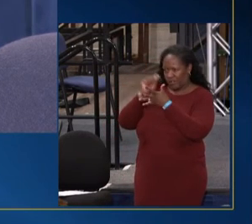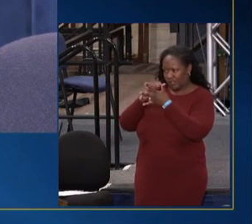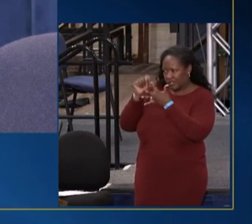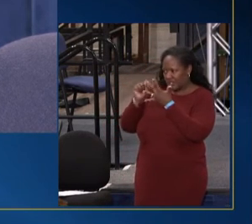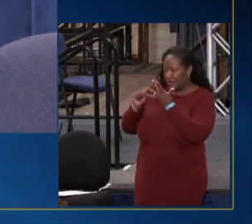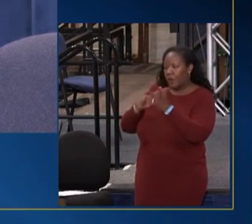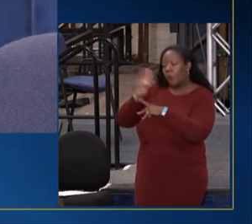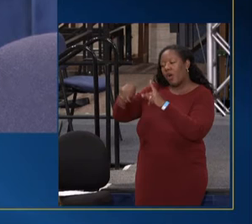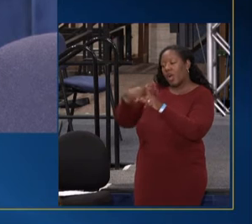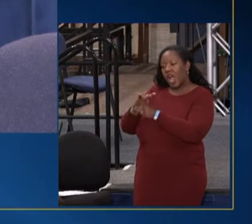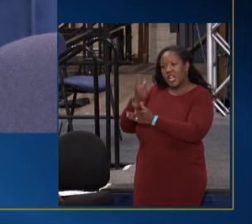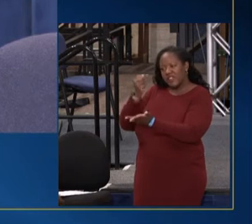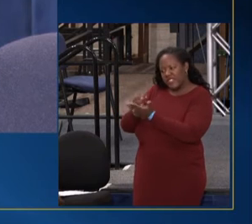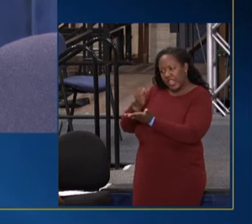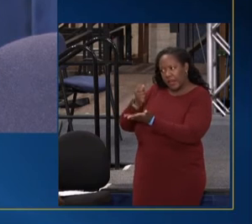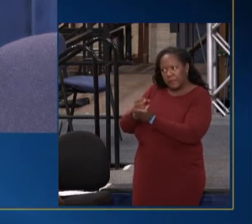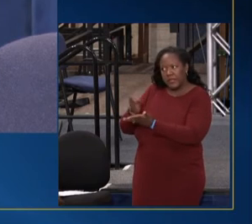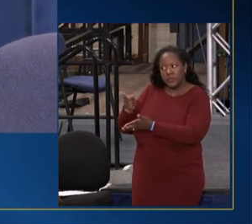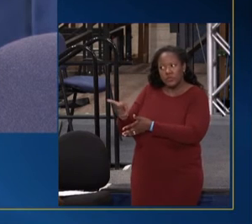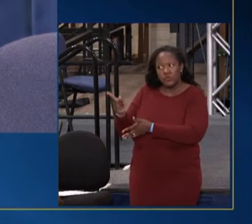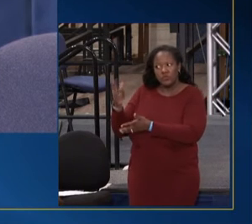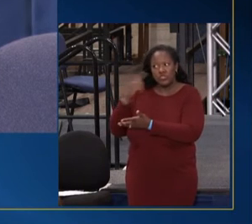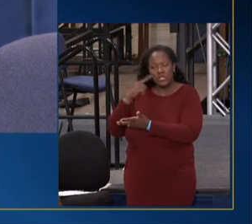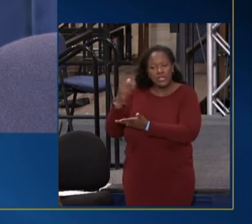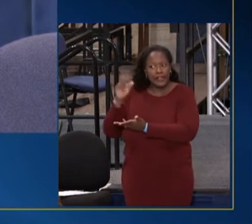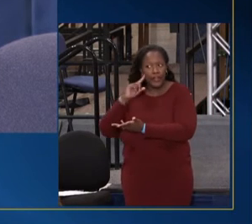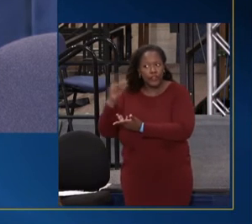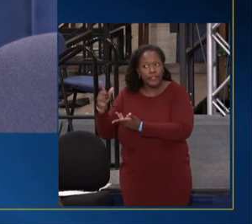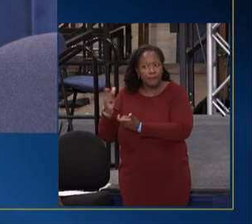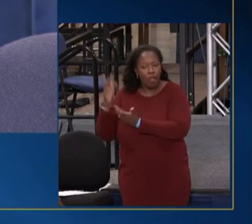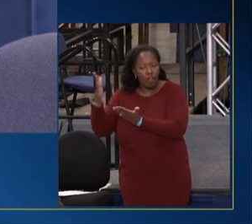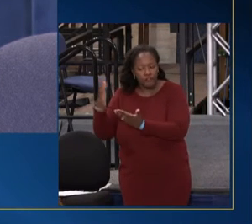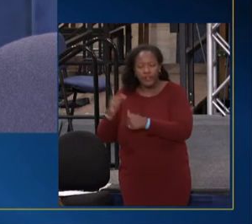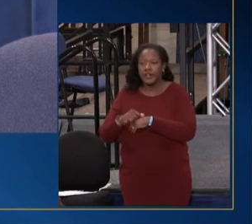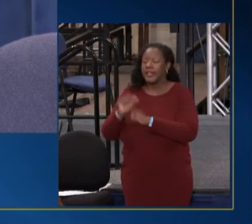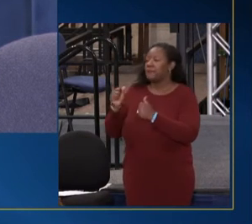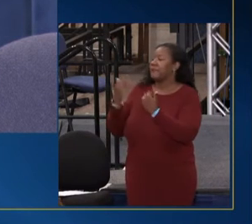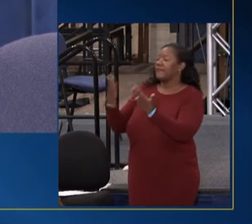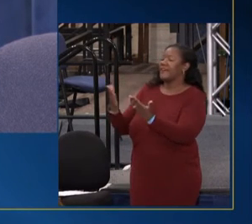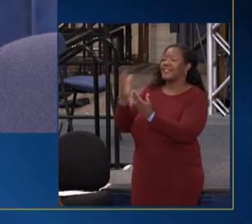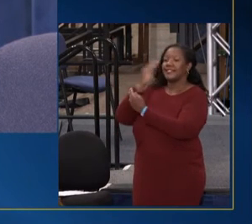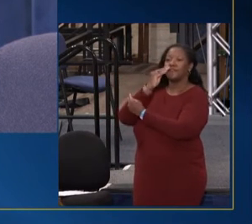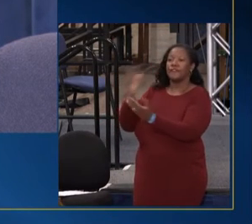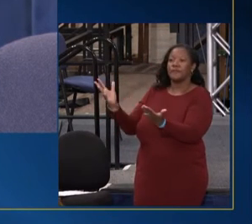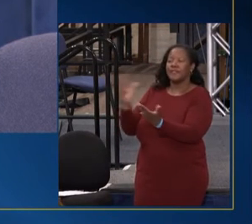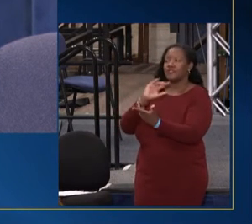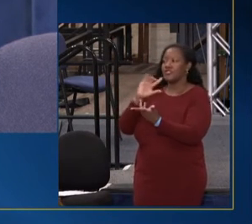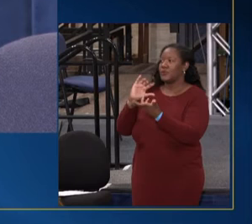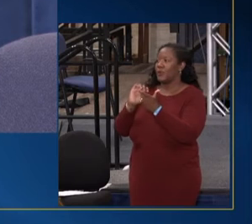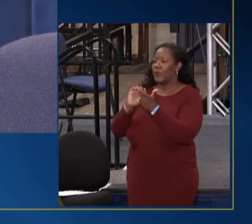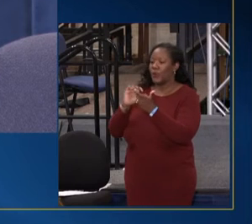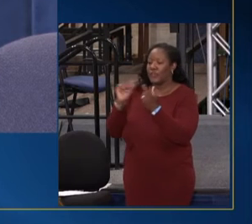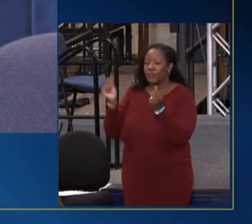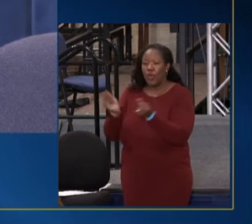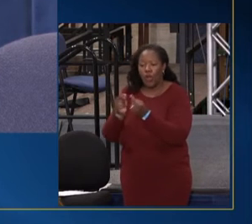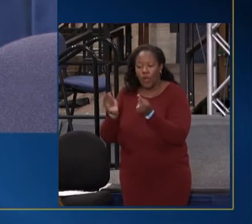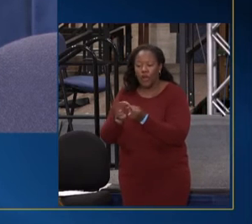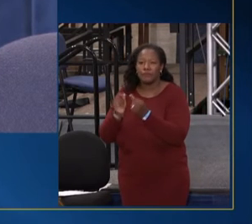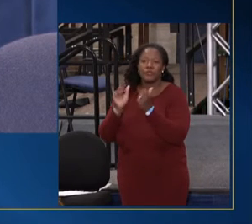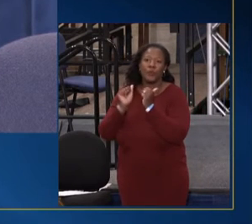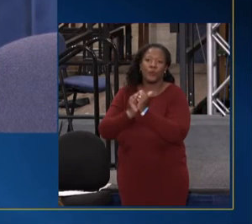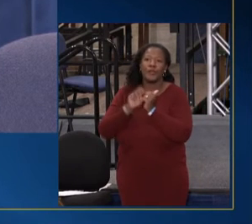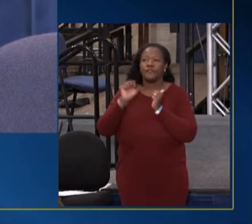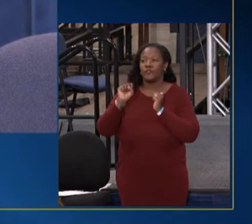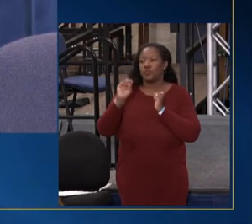of therapy they should be gearing towards you. It provides information on the harms related to SOGI